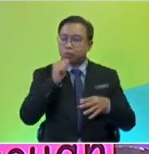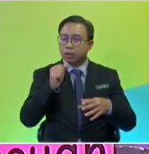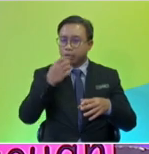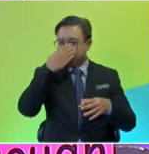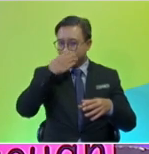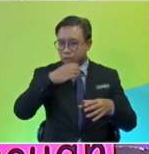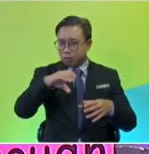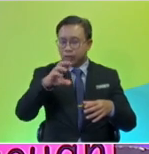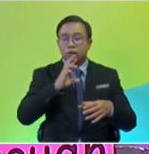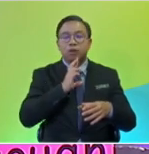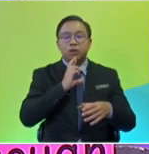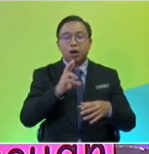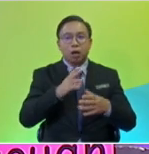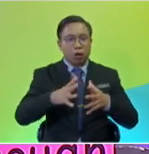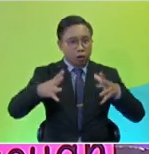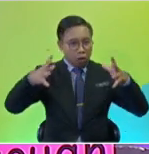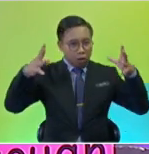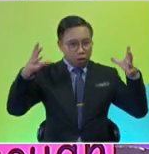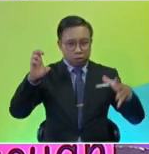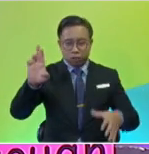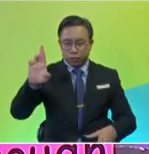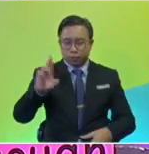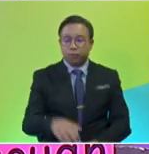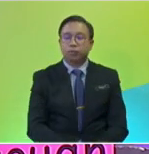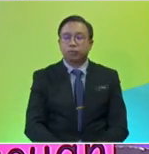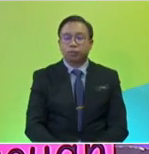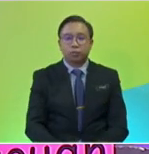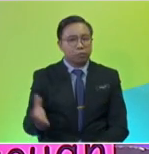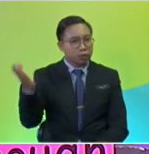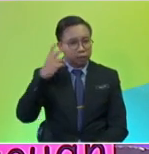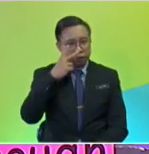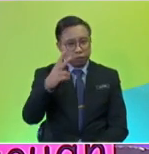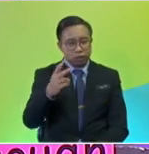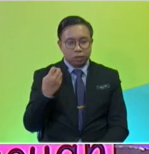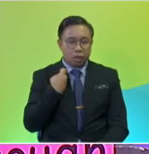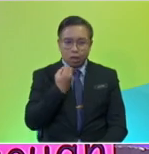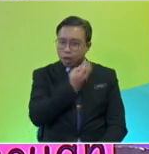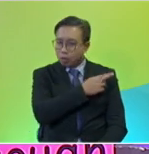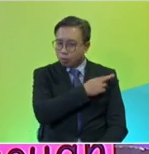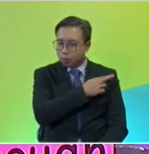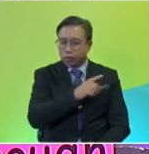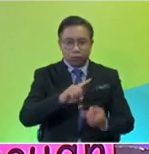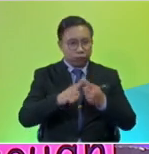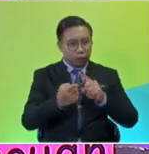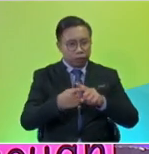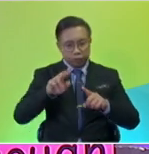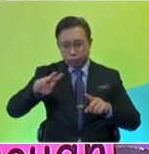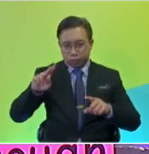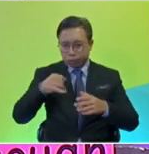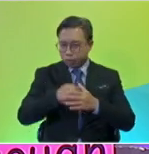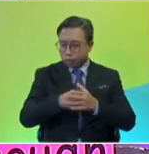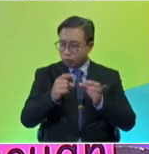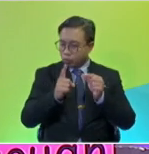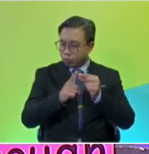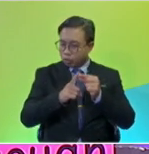are larger. Okay, let's see our friends, the pupils in Google Meet. Are